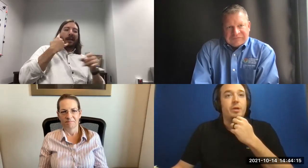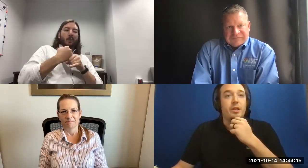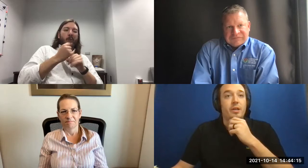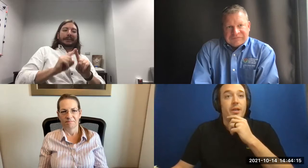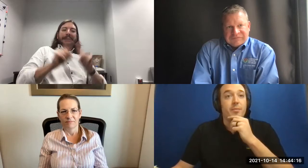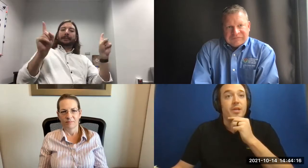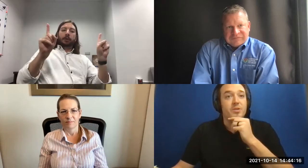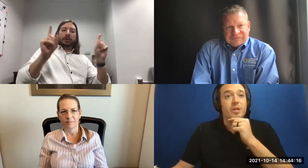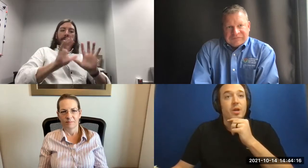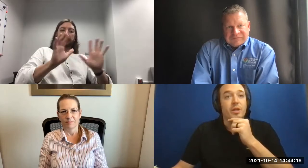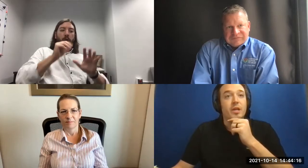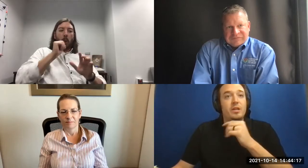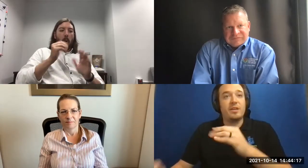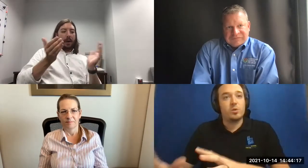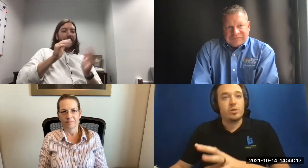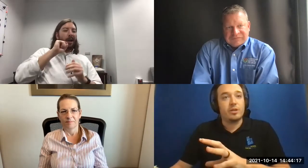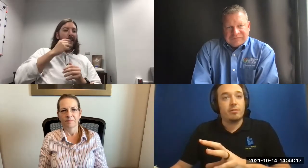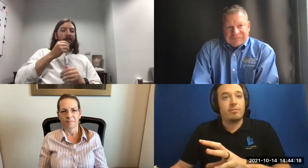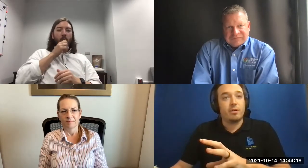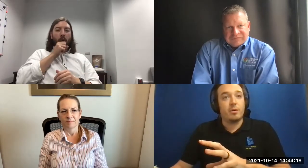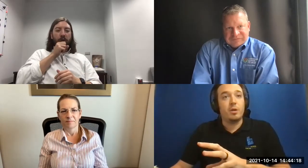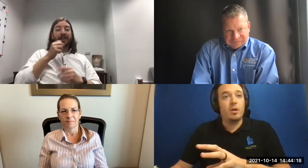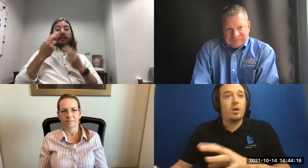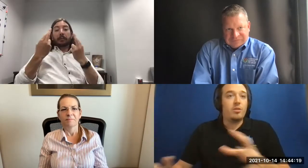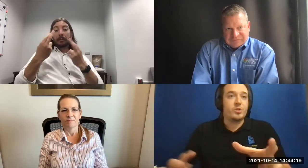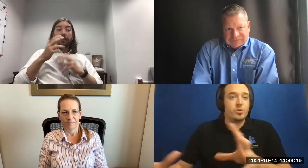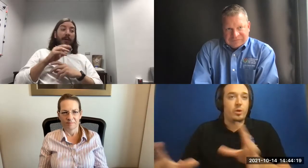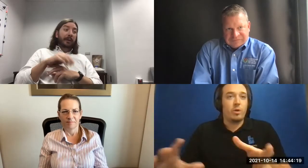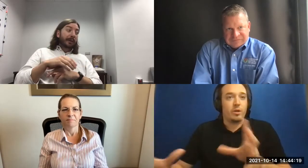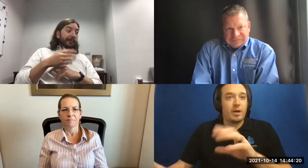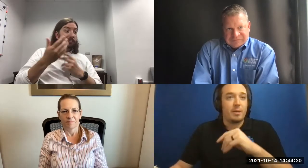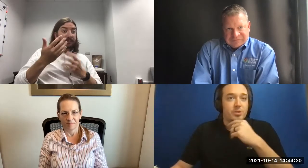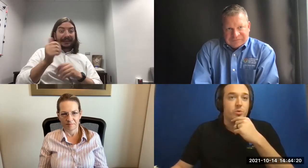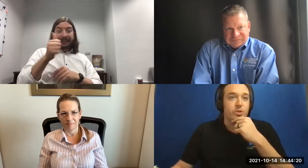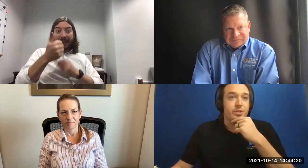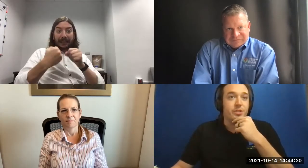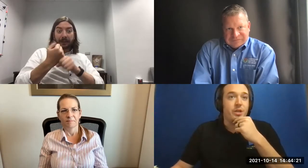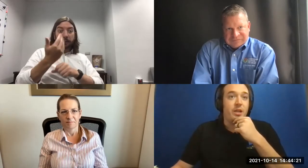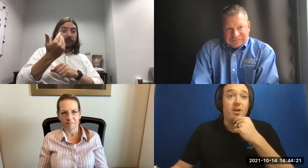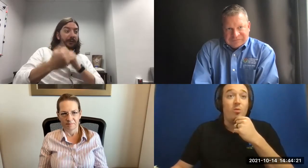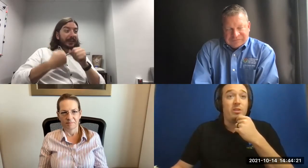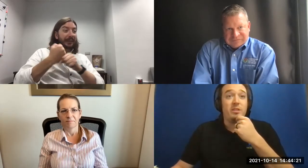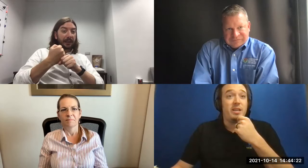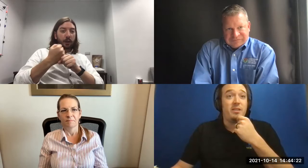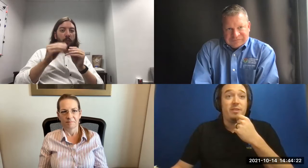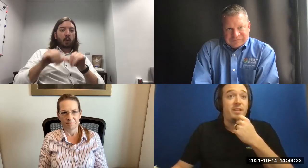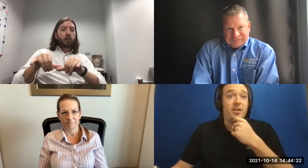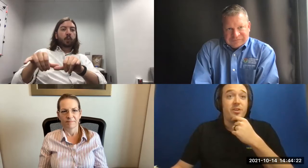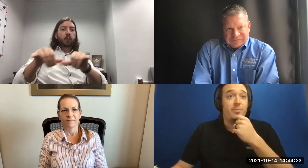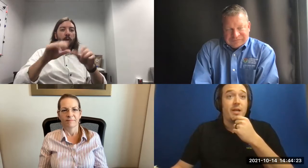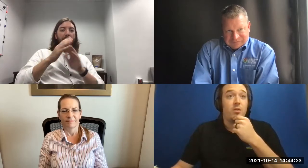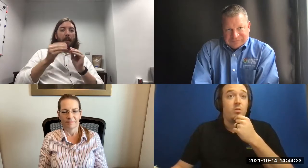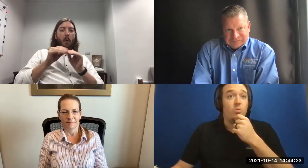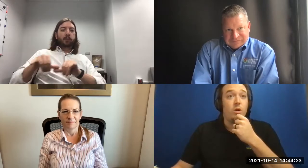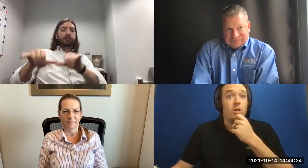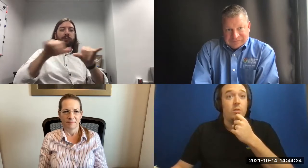in interpreting data because we know that deaf schools are different from other schools. We don't want to compare apples and oranges. And hopefully 10, 15